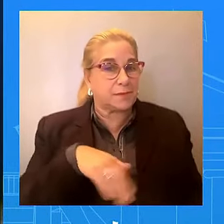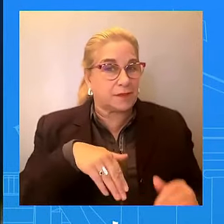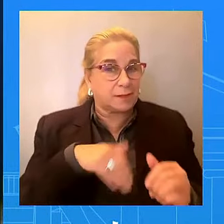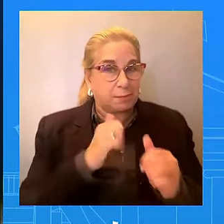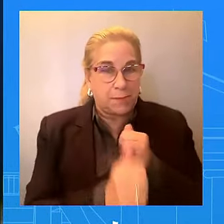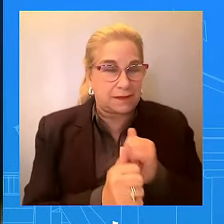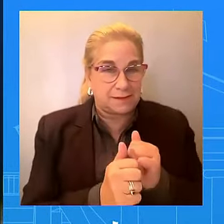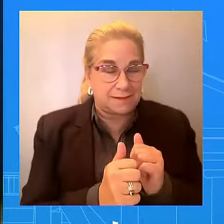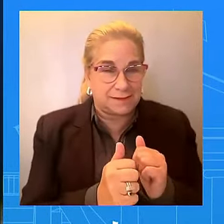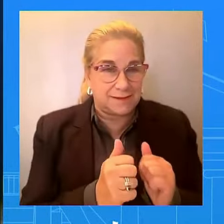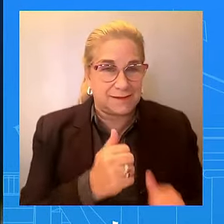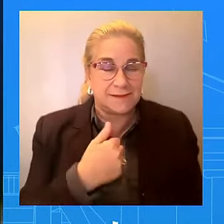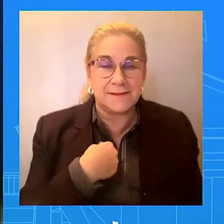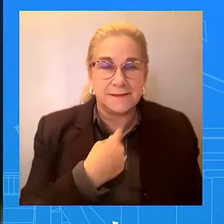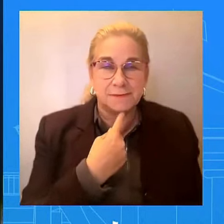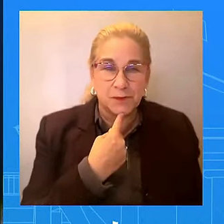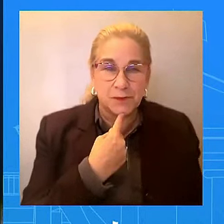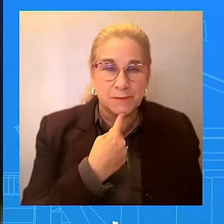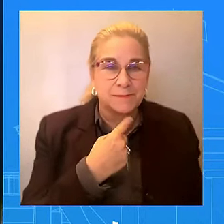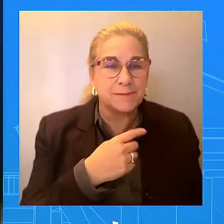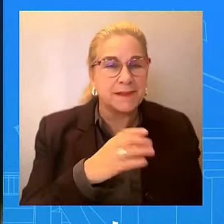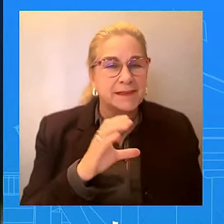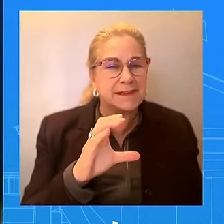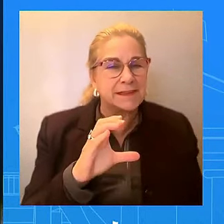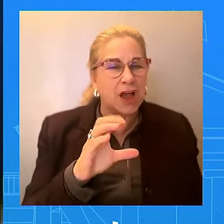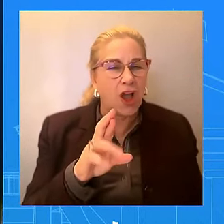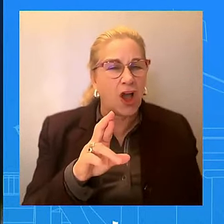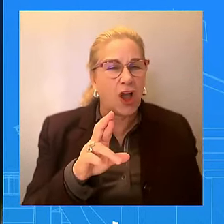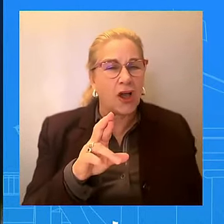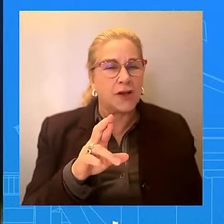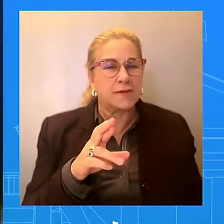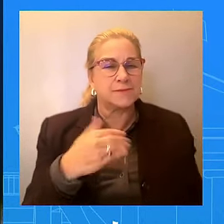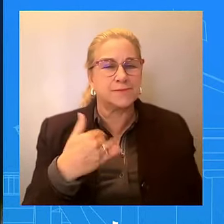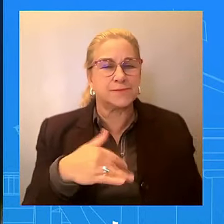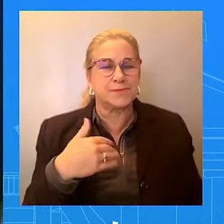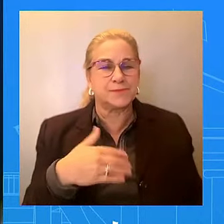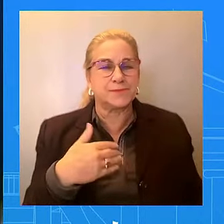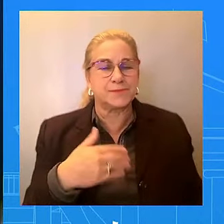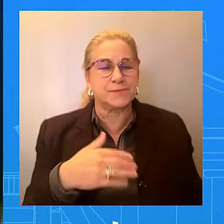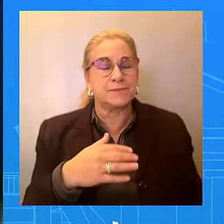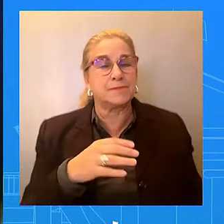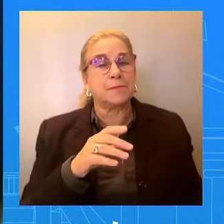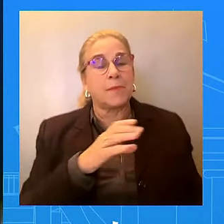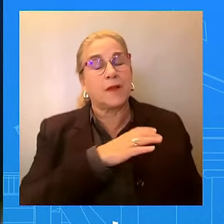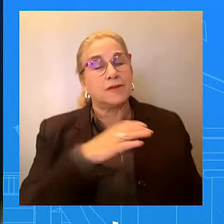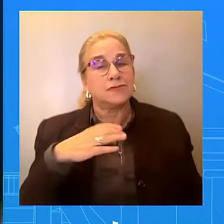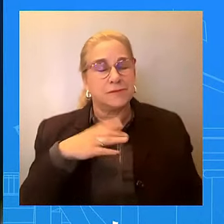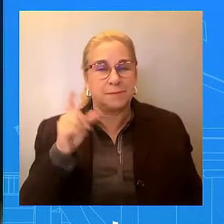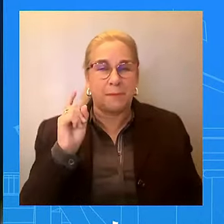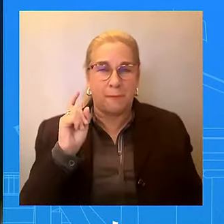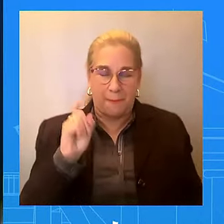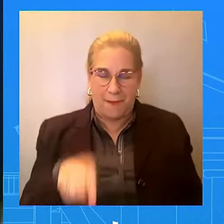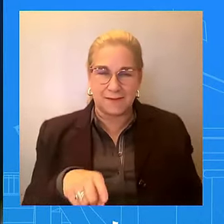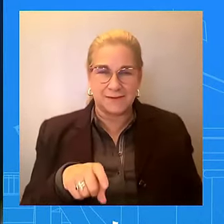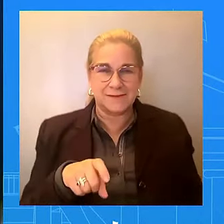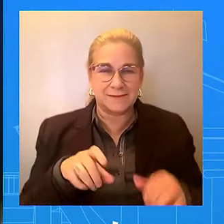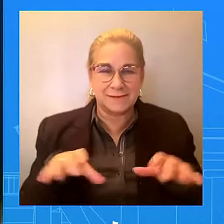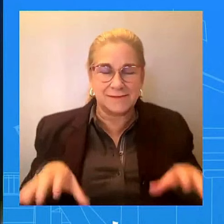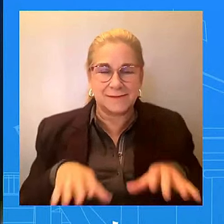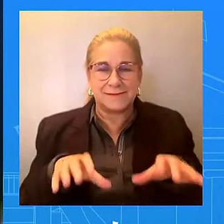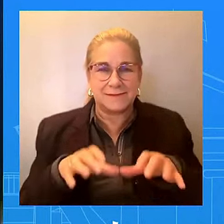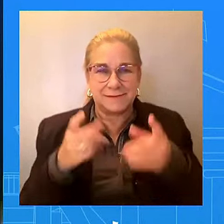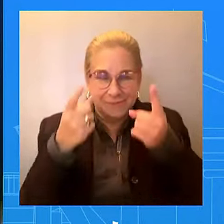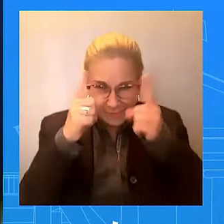is unfortunate. But we've also been clear that Congress needs to act. And what we have seen in the past is when